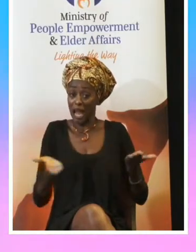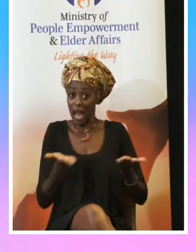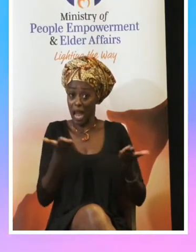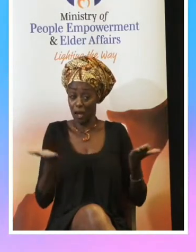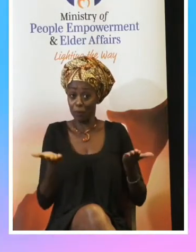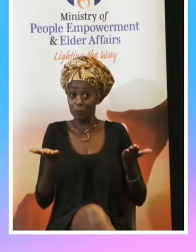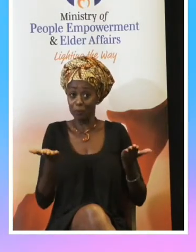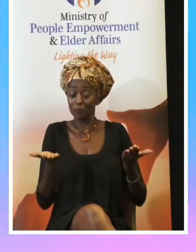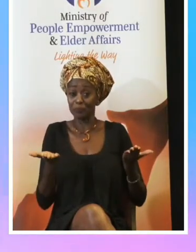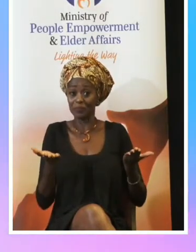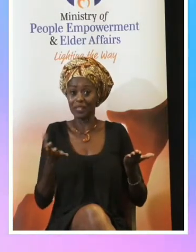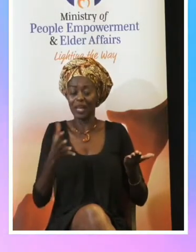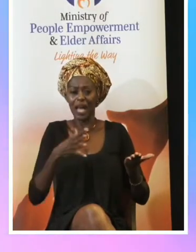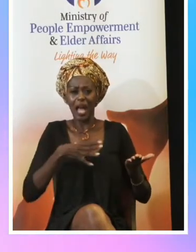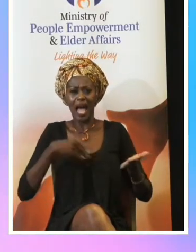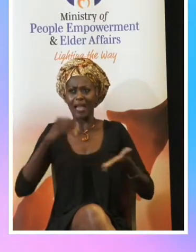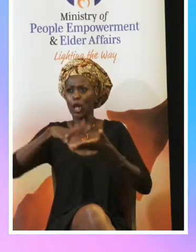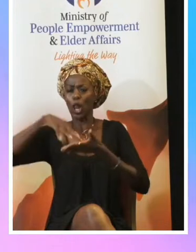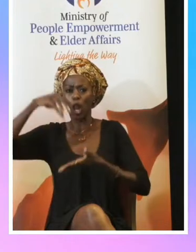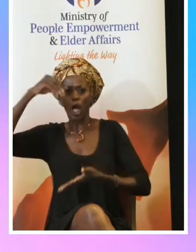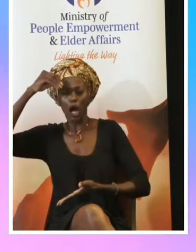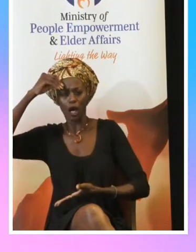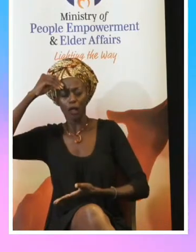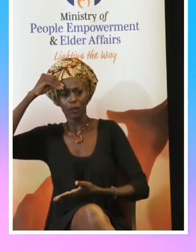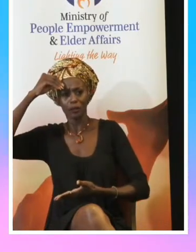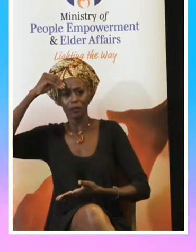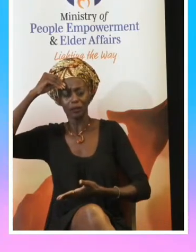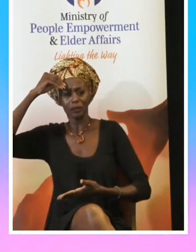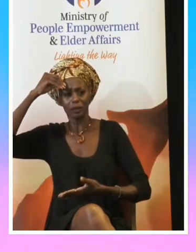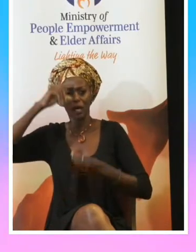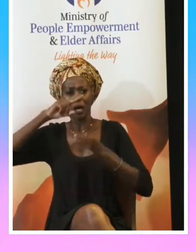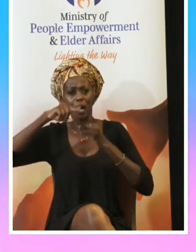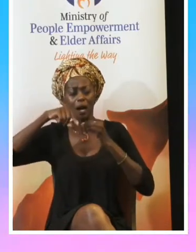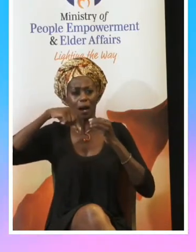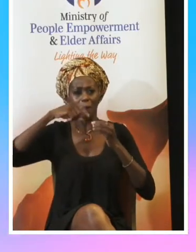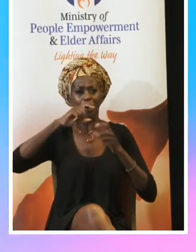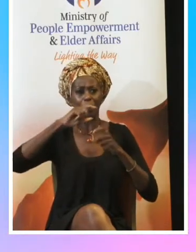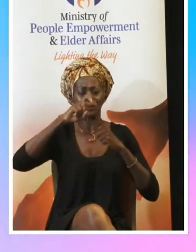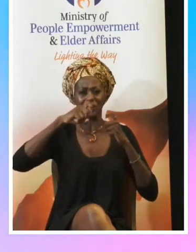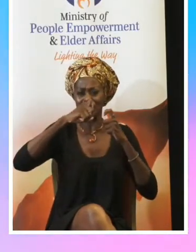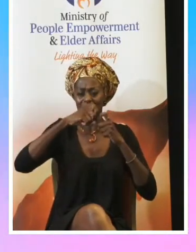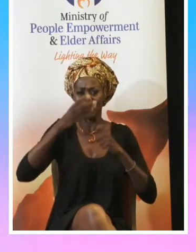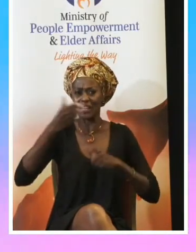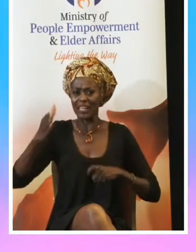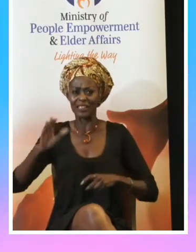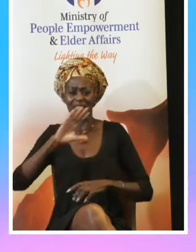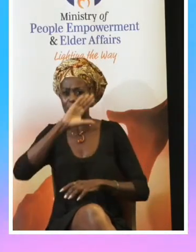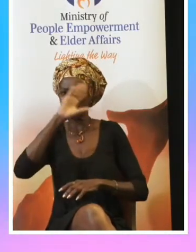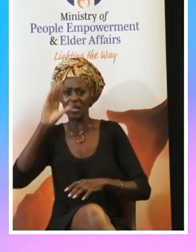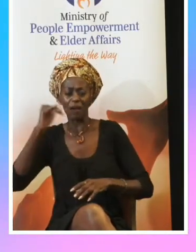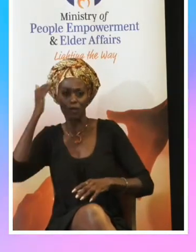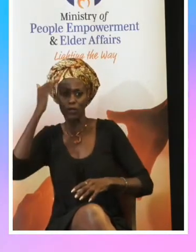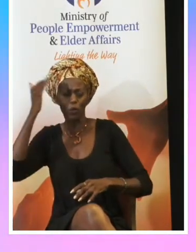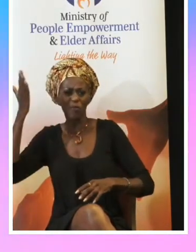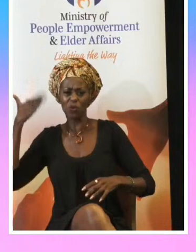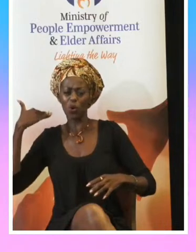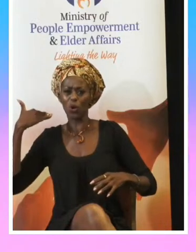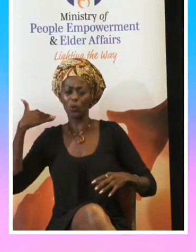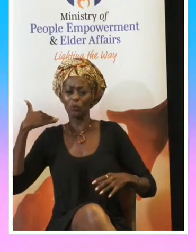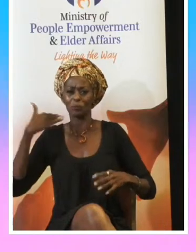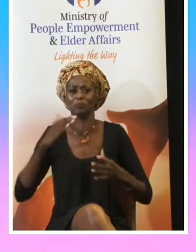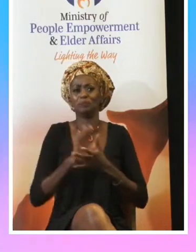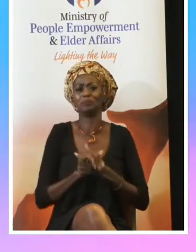here and be enlightened on specific things that we were ignorant to in this day and society.